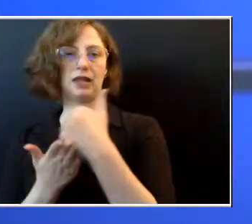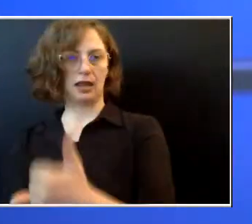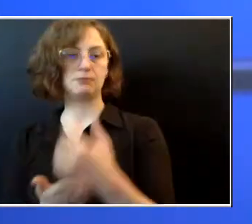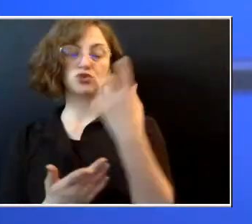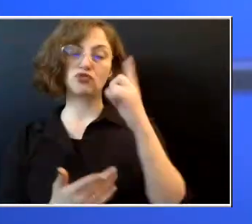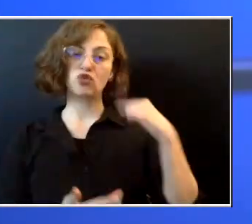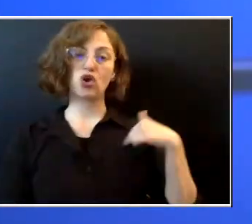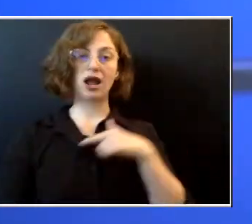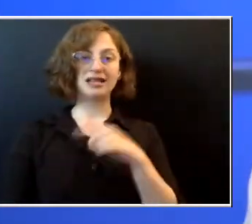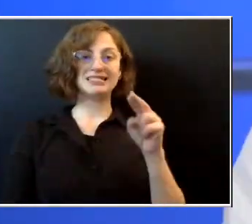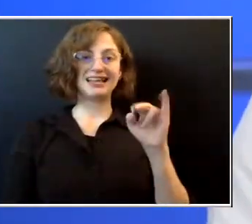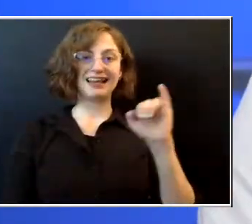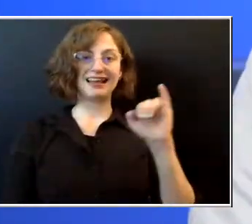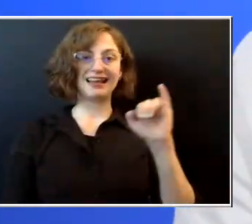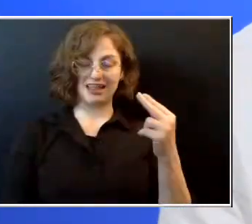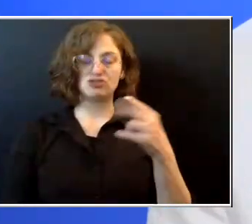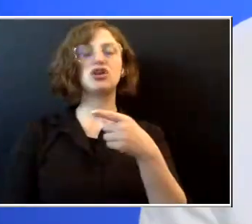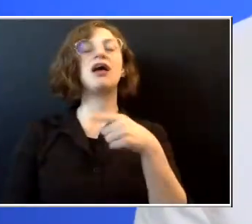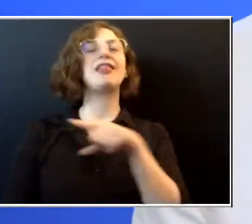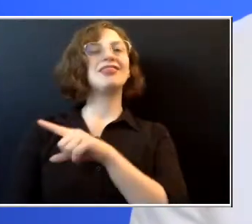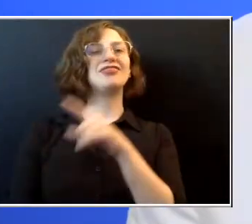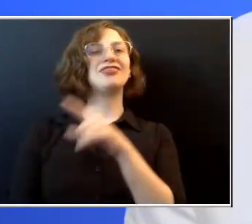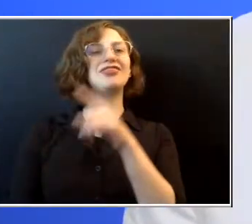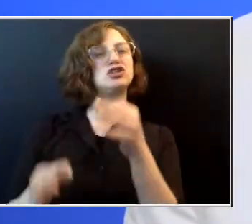the best and the brightest. Our